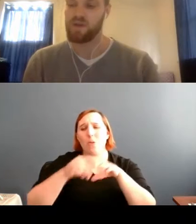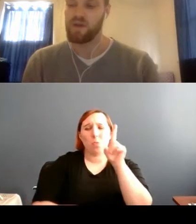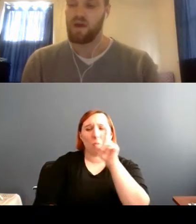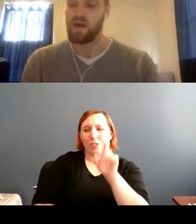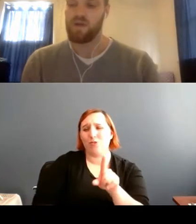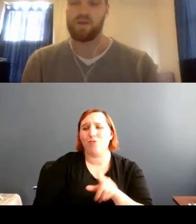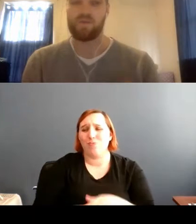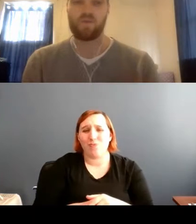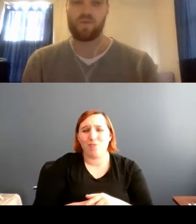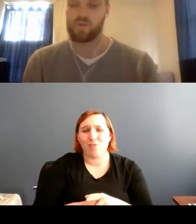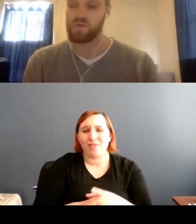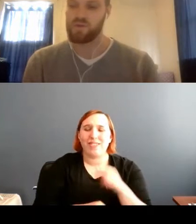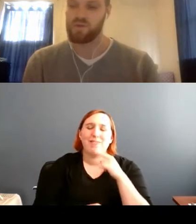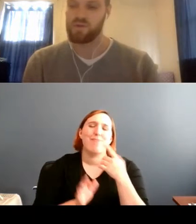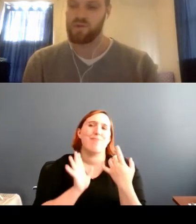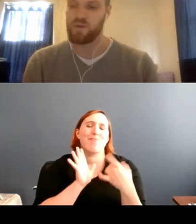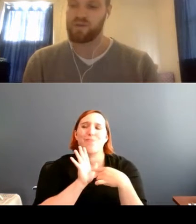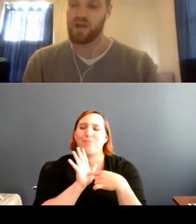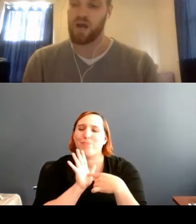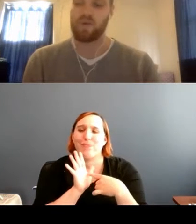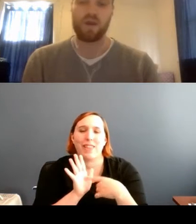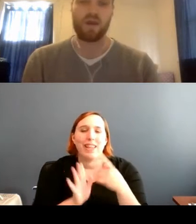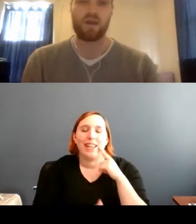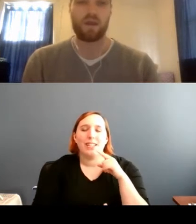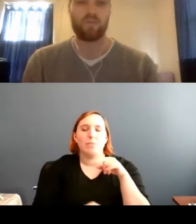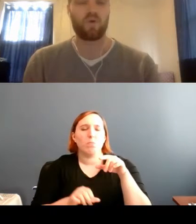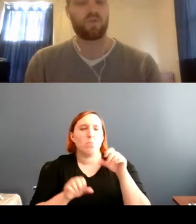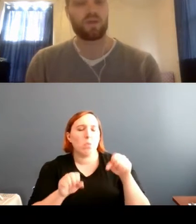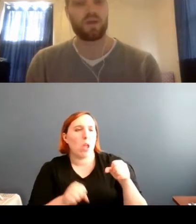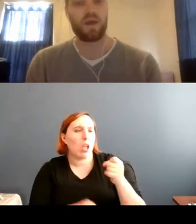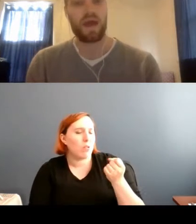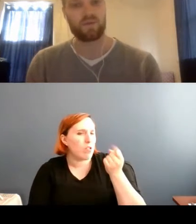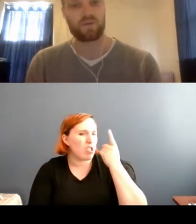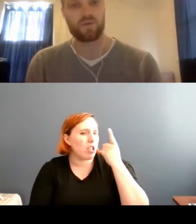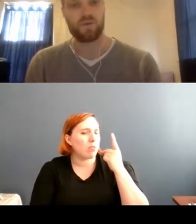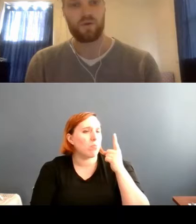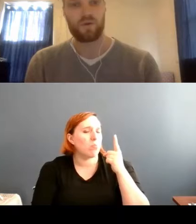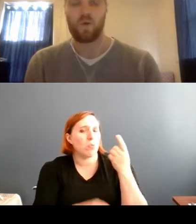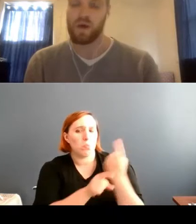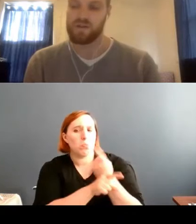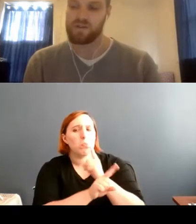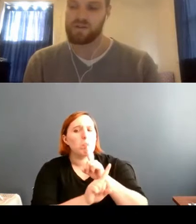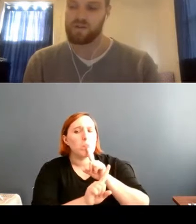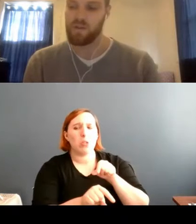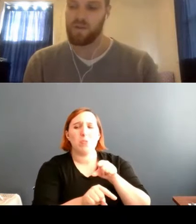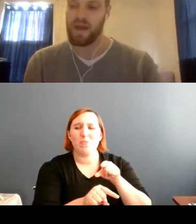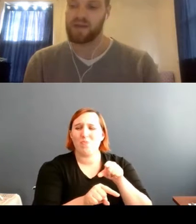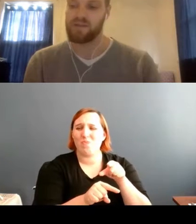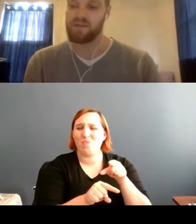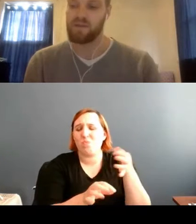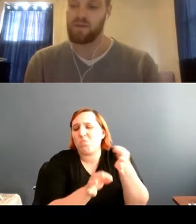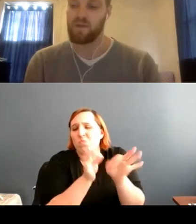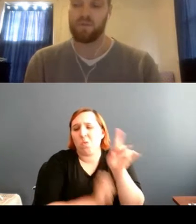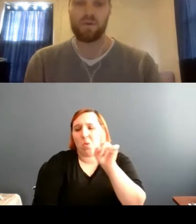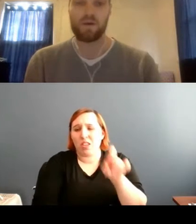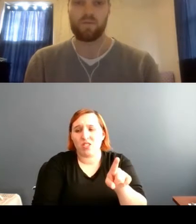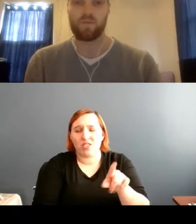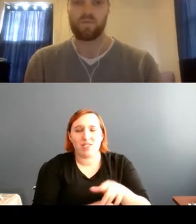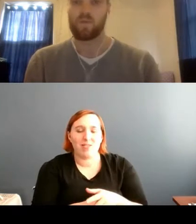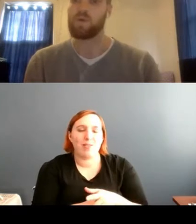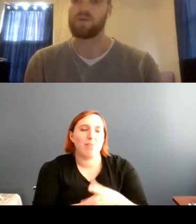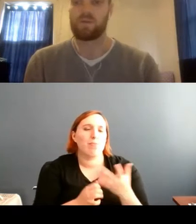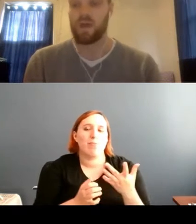questions. And these refer to just being able to comprehend and appropriately answer questions that may be asked to them. That may